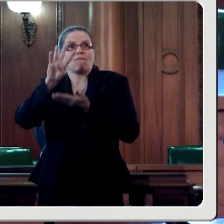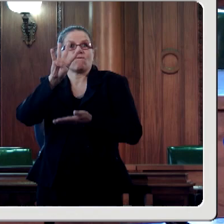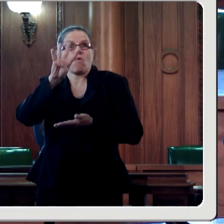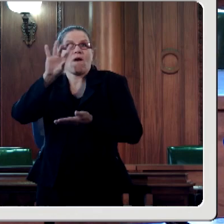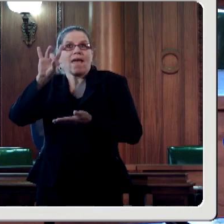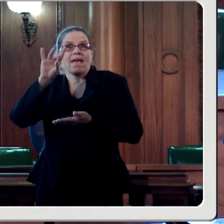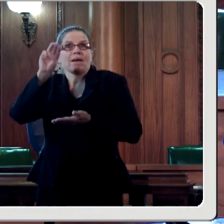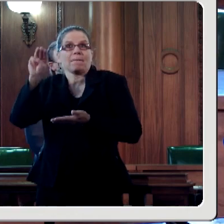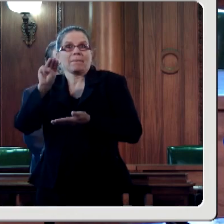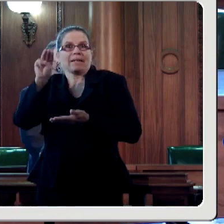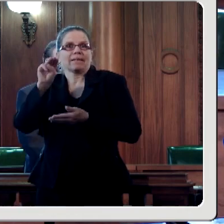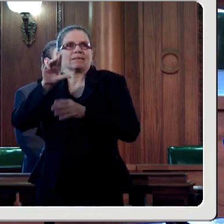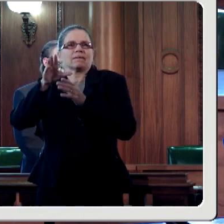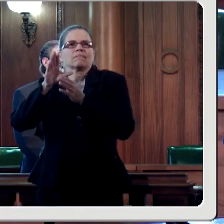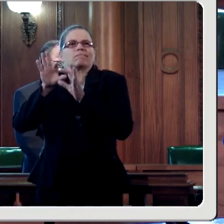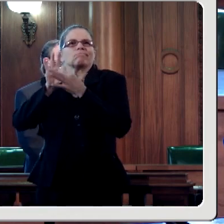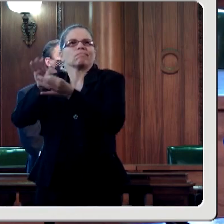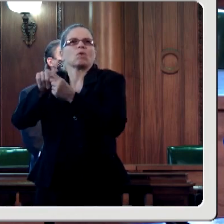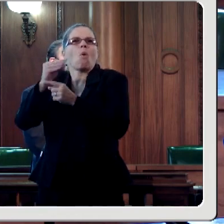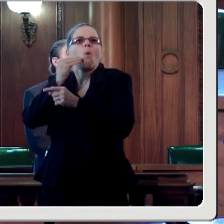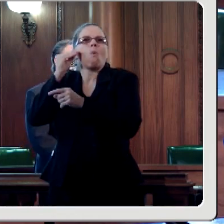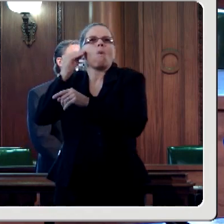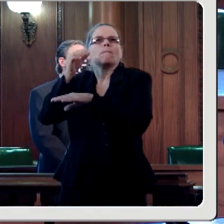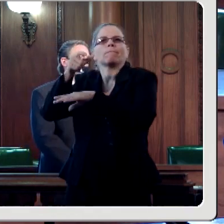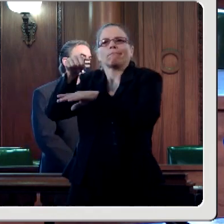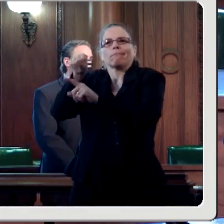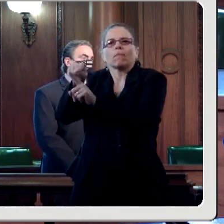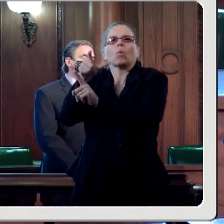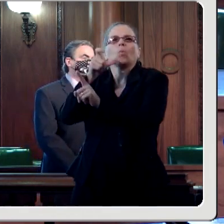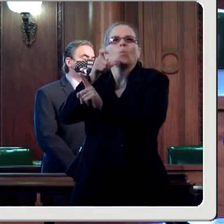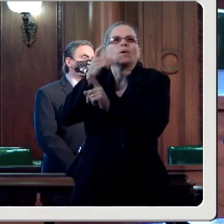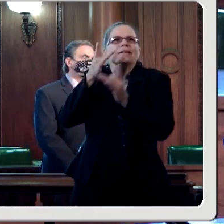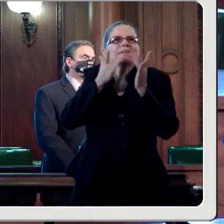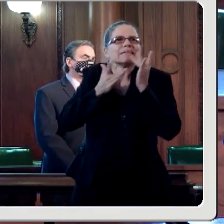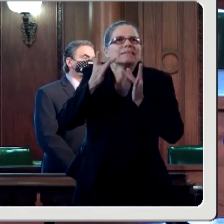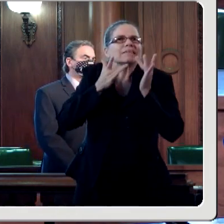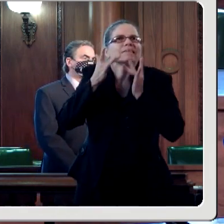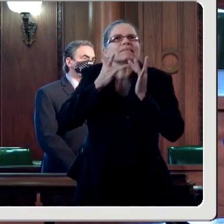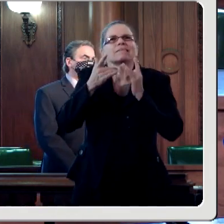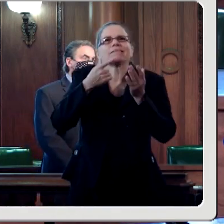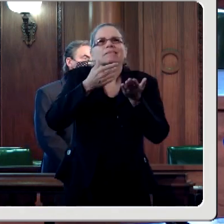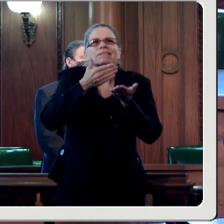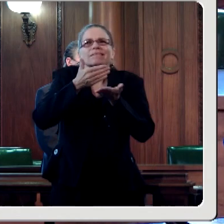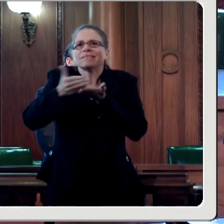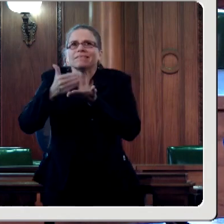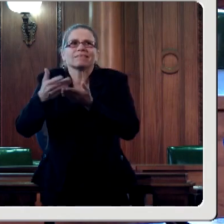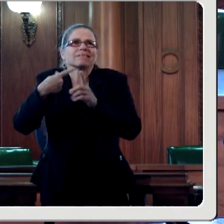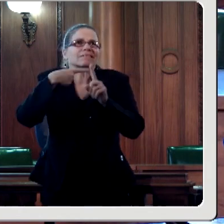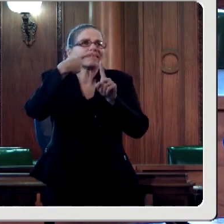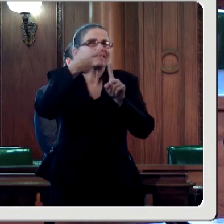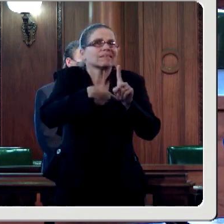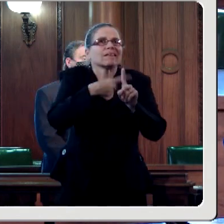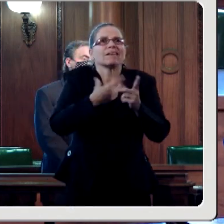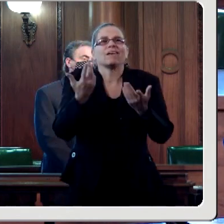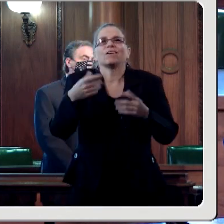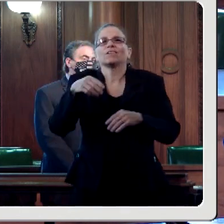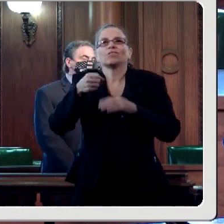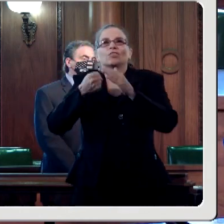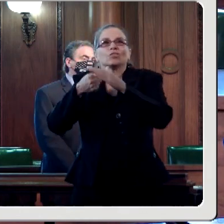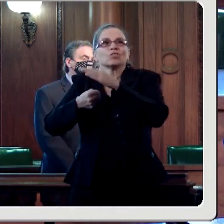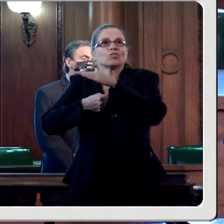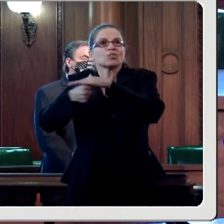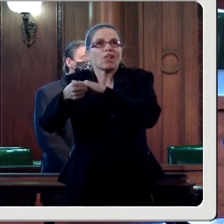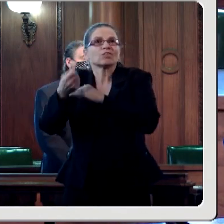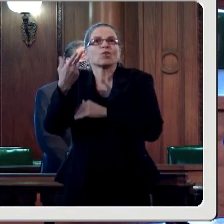which does housing to immediately move families out of emergency shelter situations.